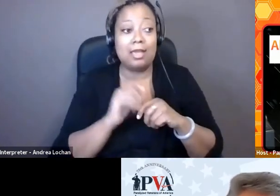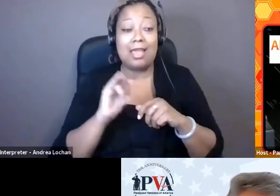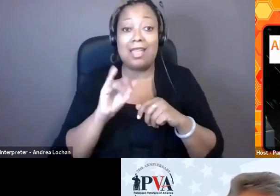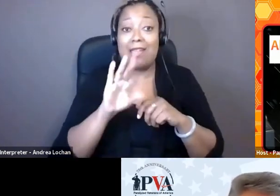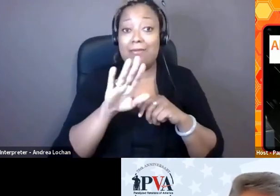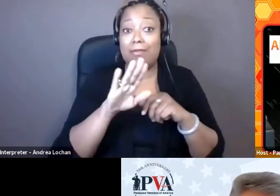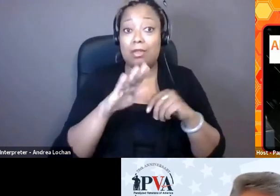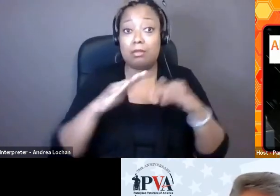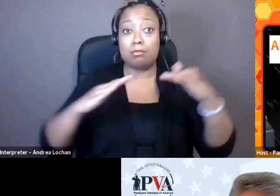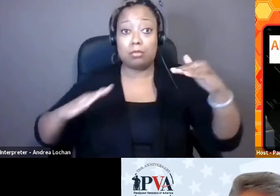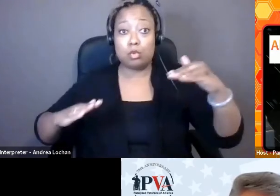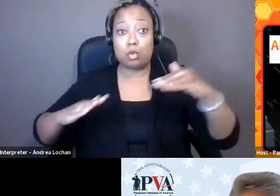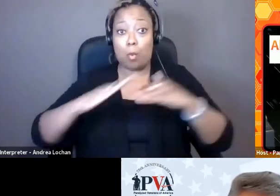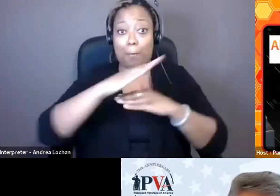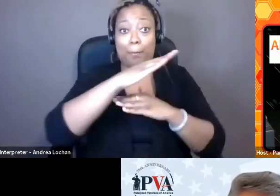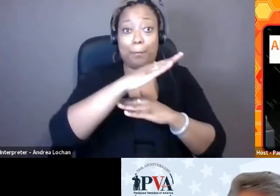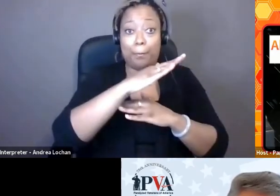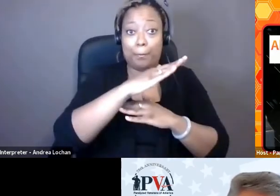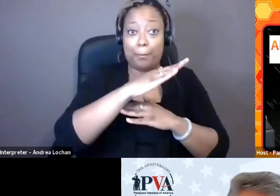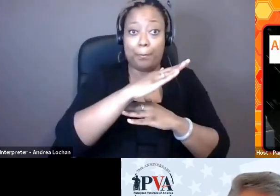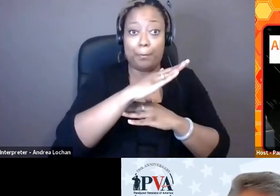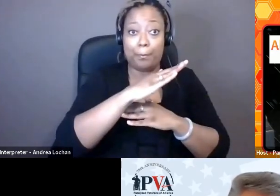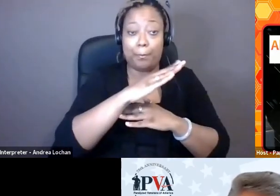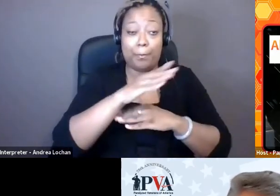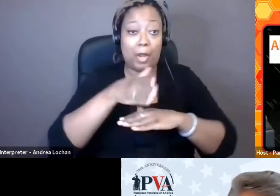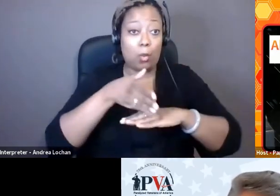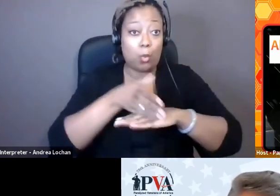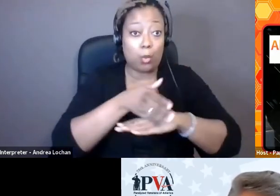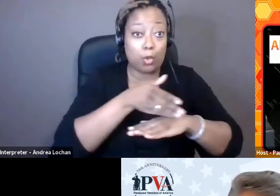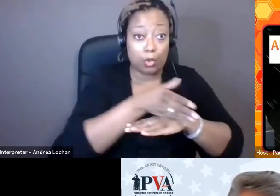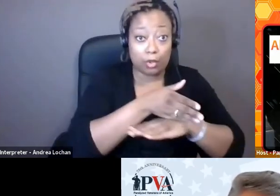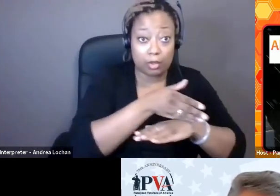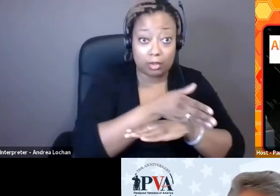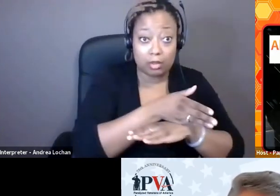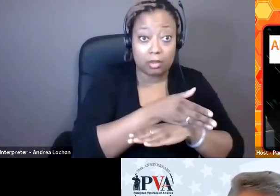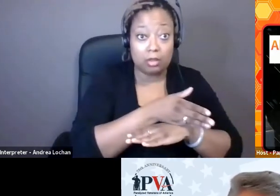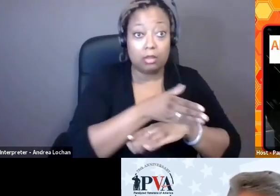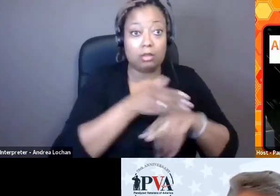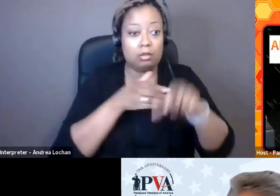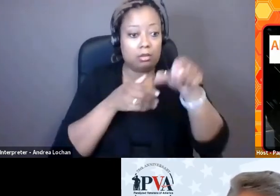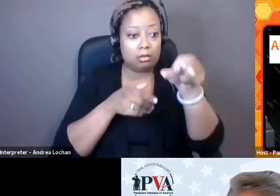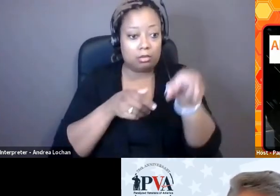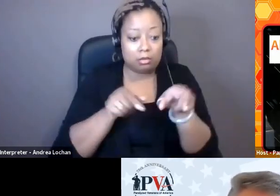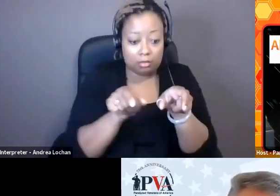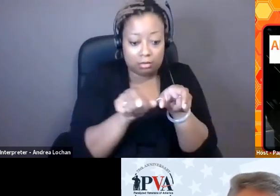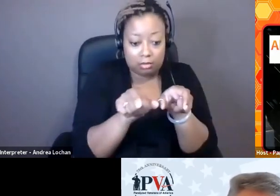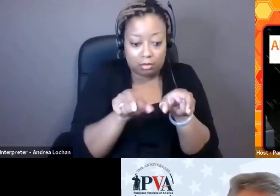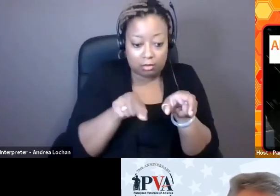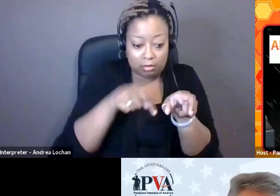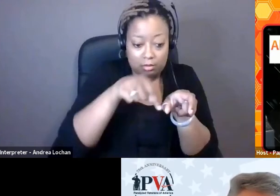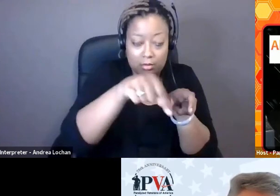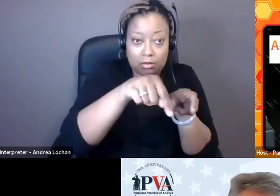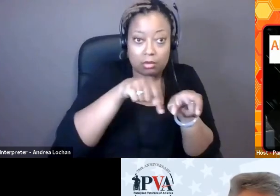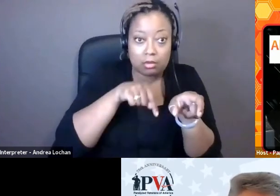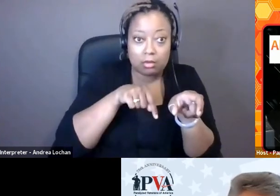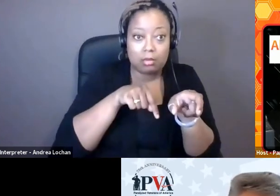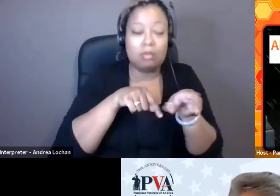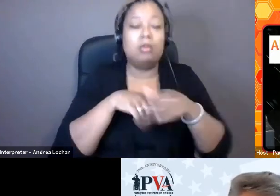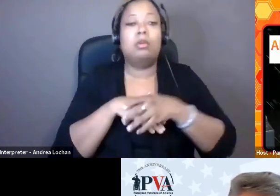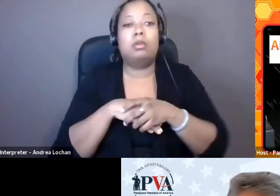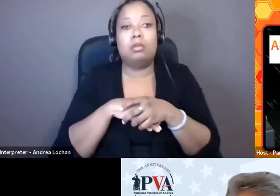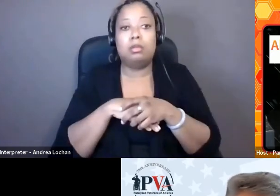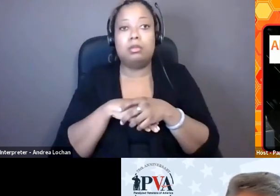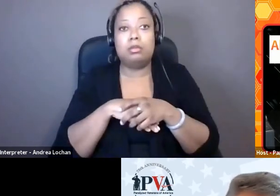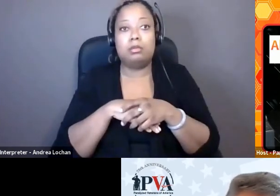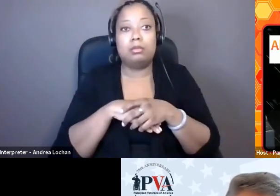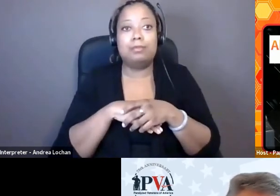has, if it's a wooden structure and it has openings between the wood flooring boards, at least some of the moisture